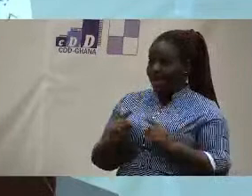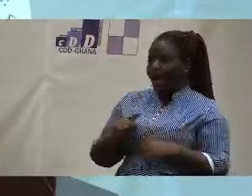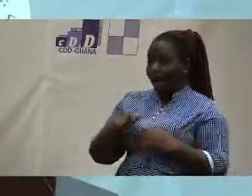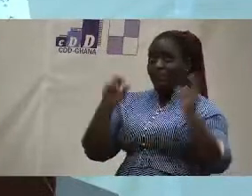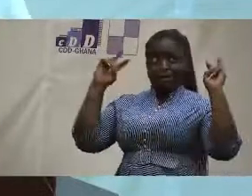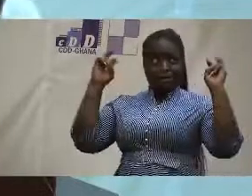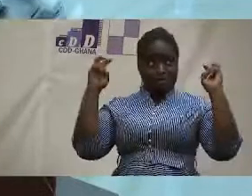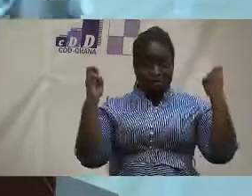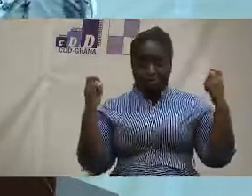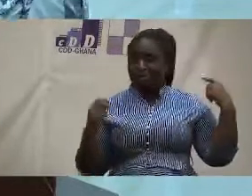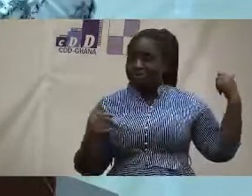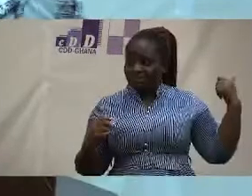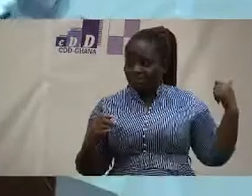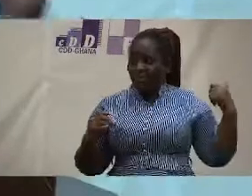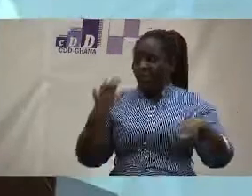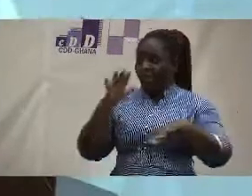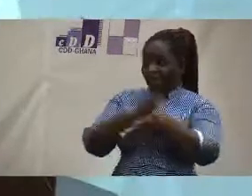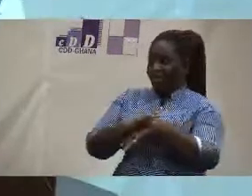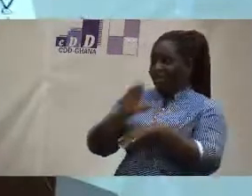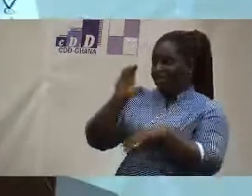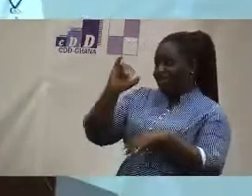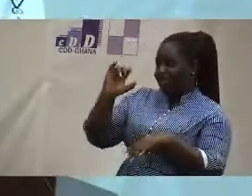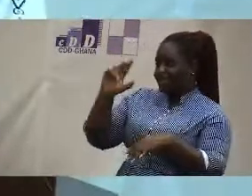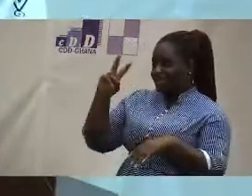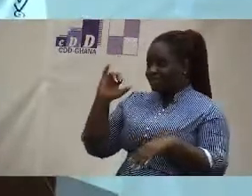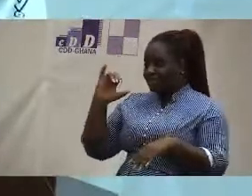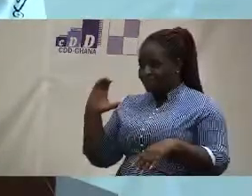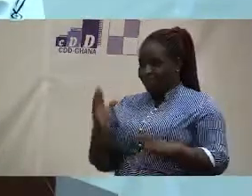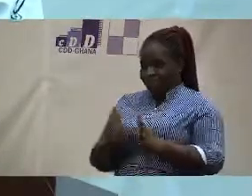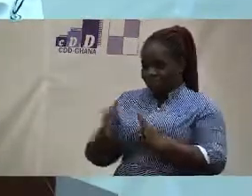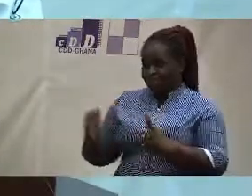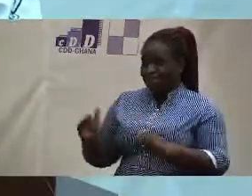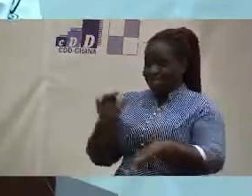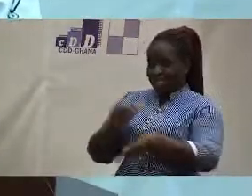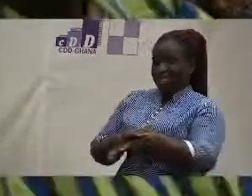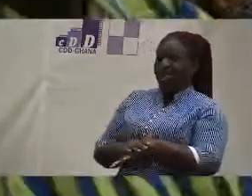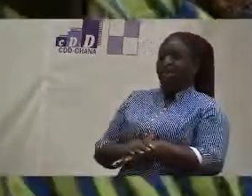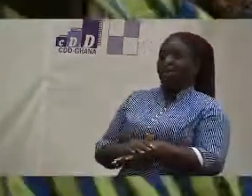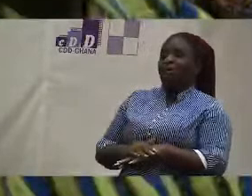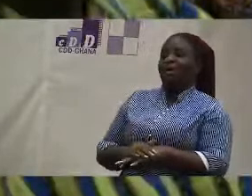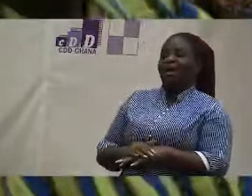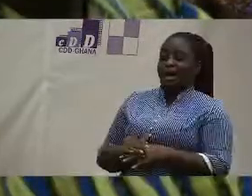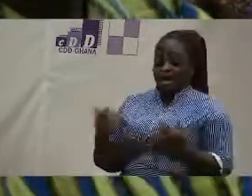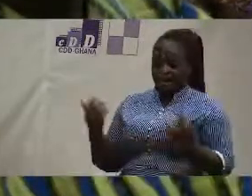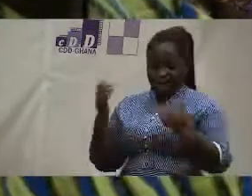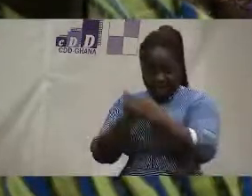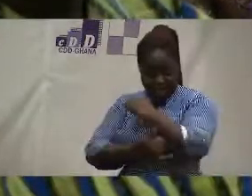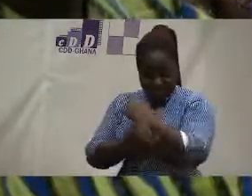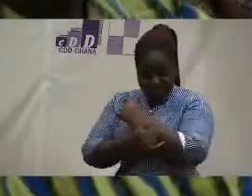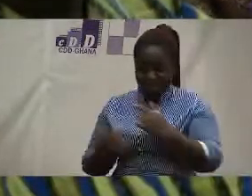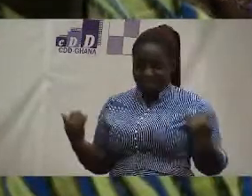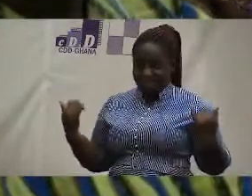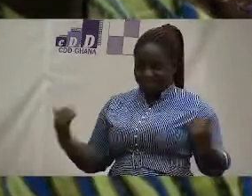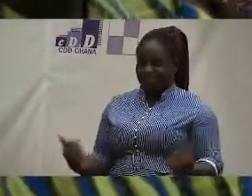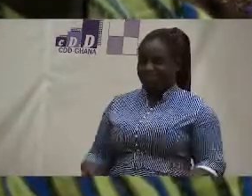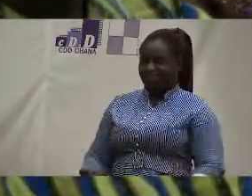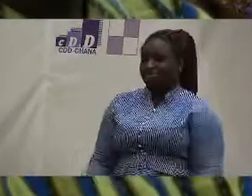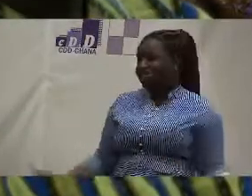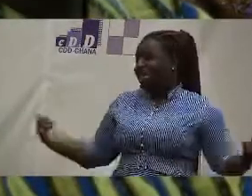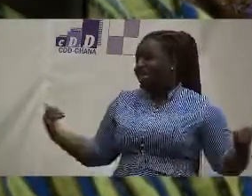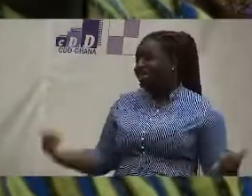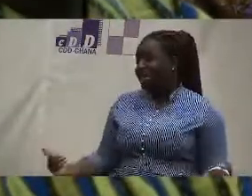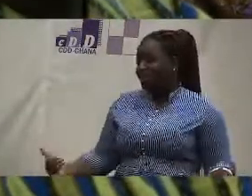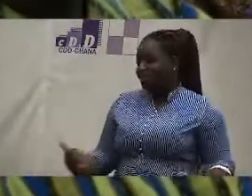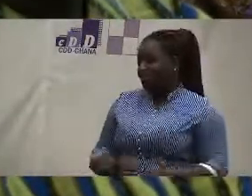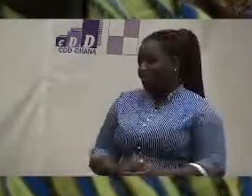topic on the civic space in our continent today. And ladies and